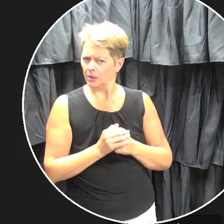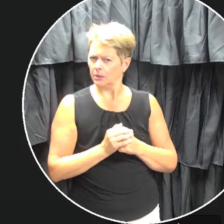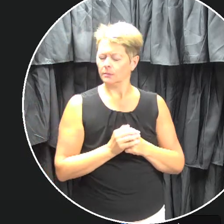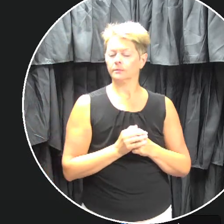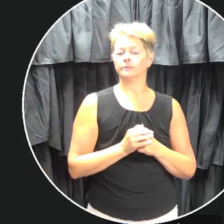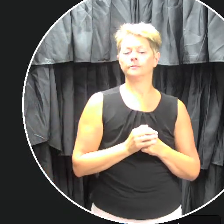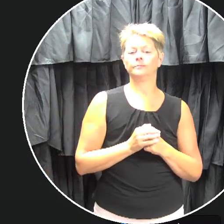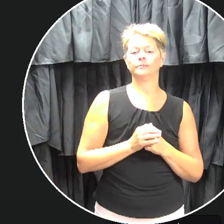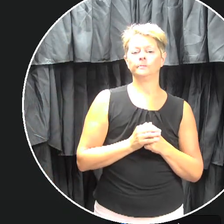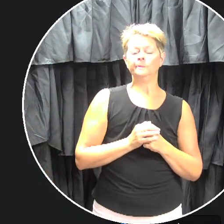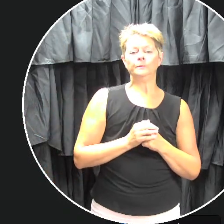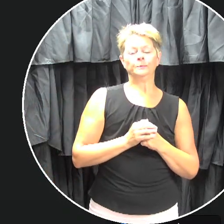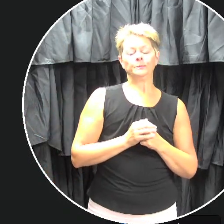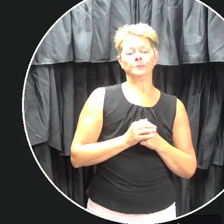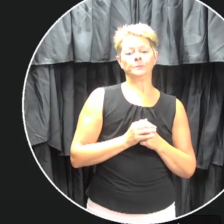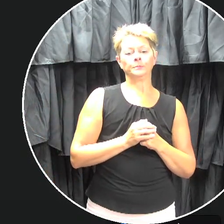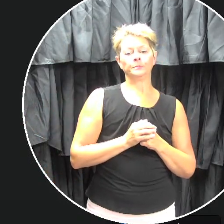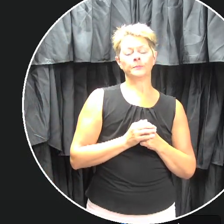advised against.